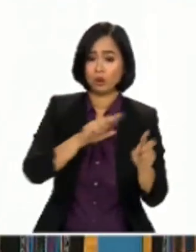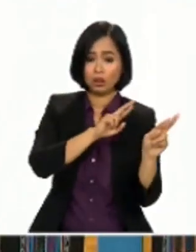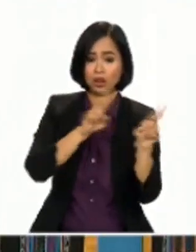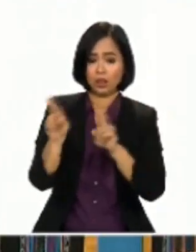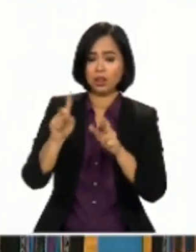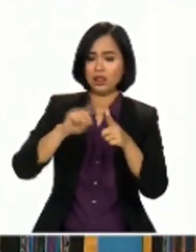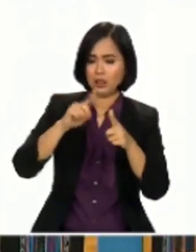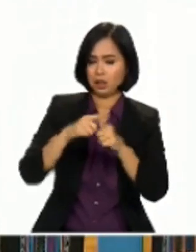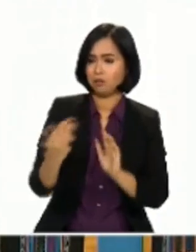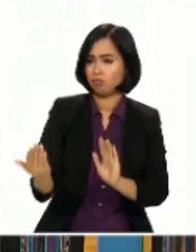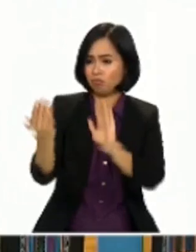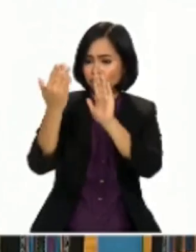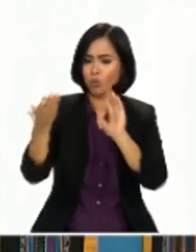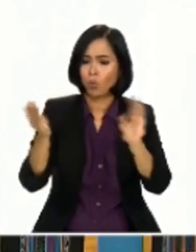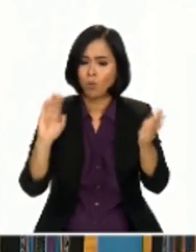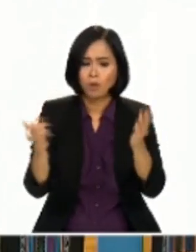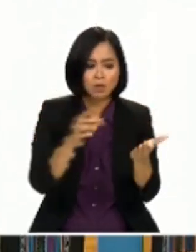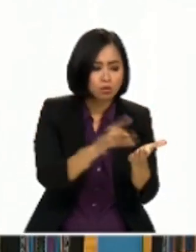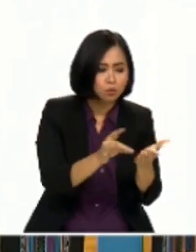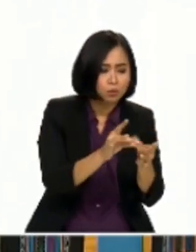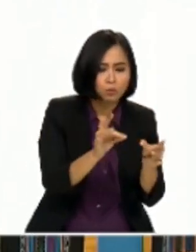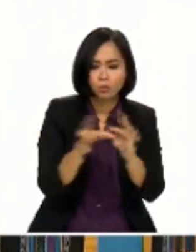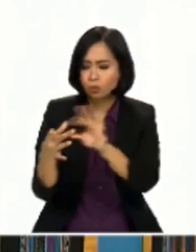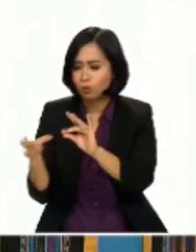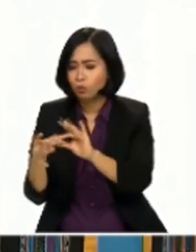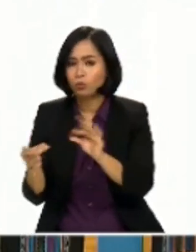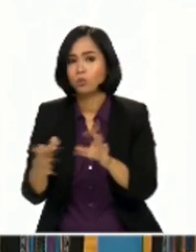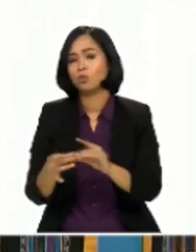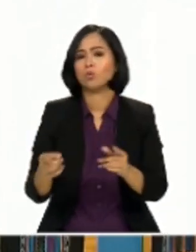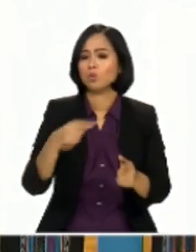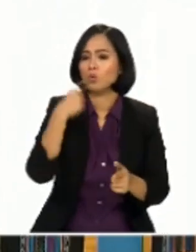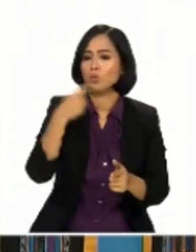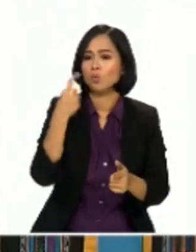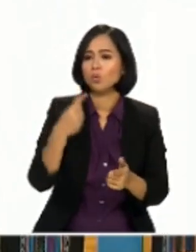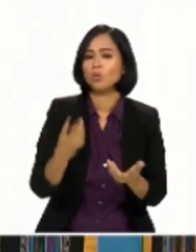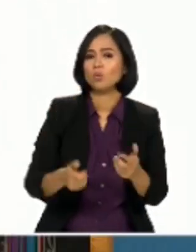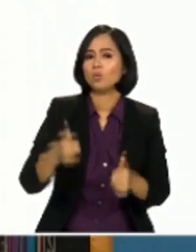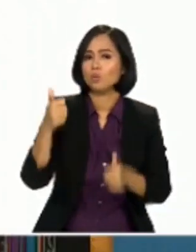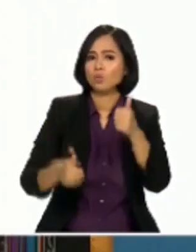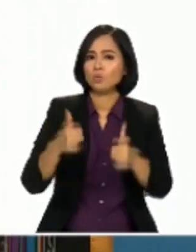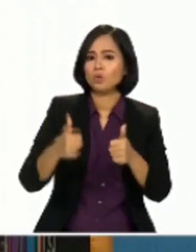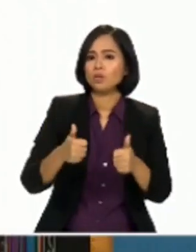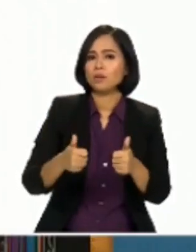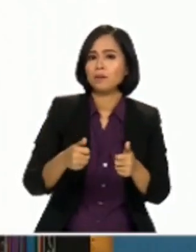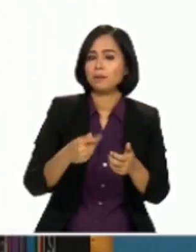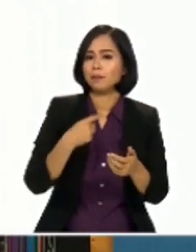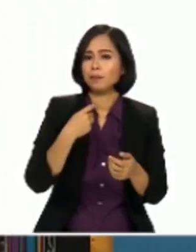and compare notes. And let us determine who pays for what damage. Ganun lang.